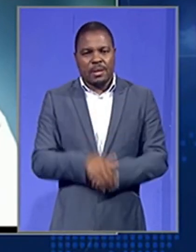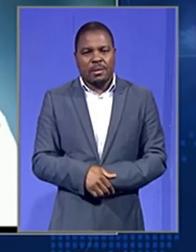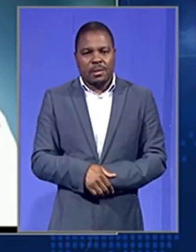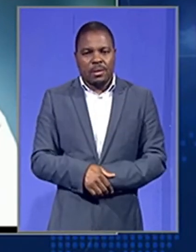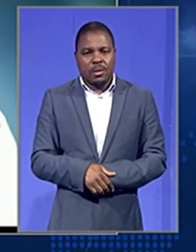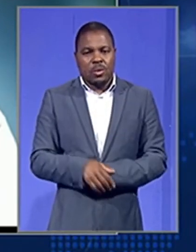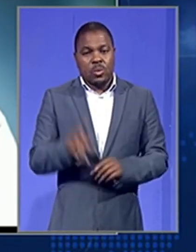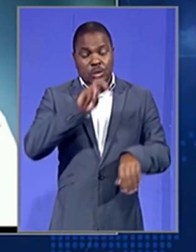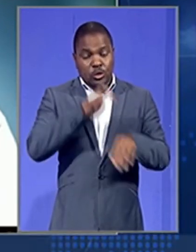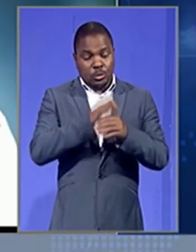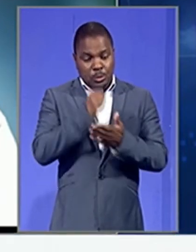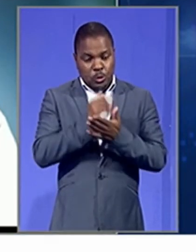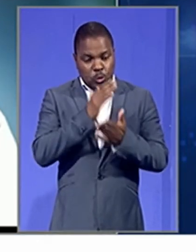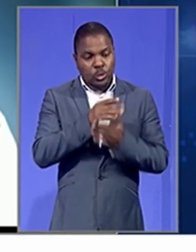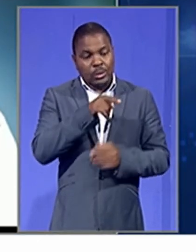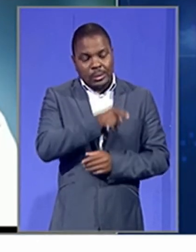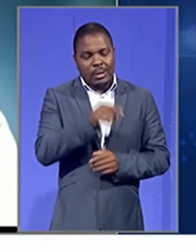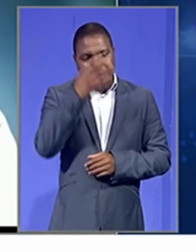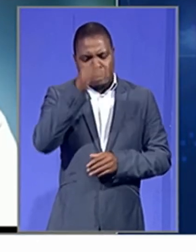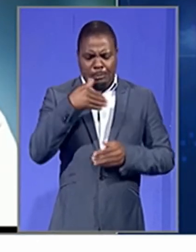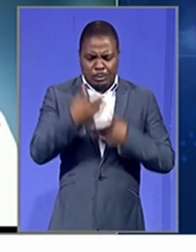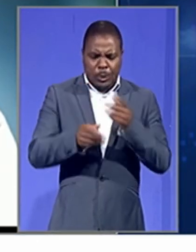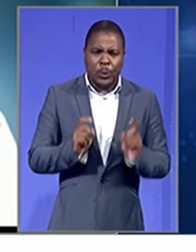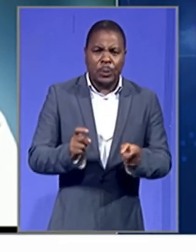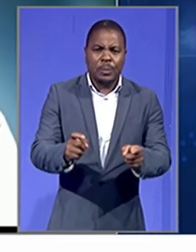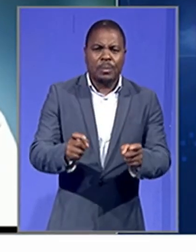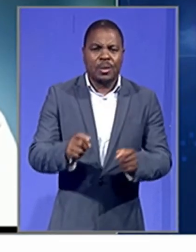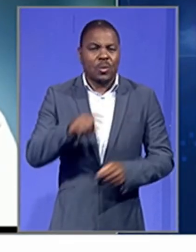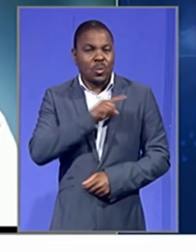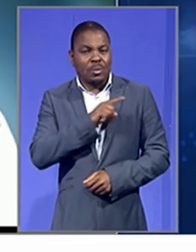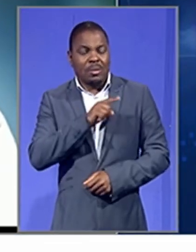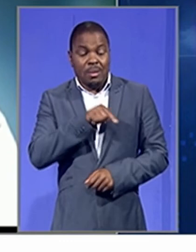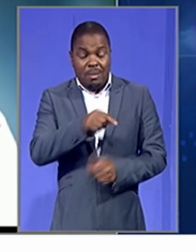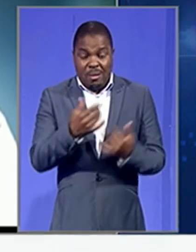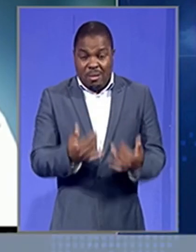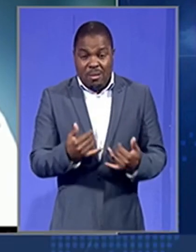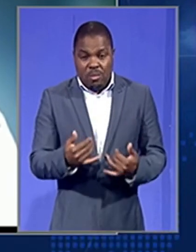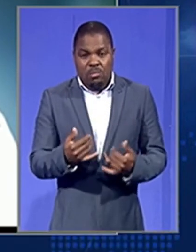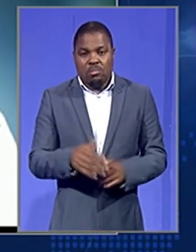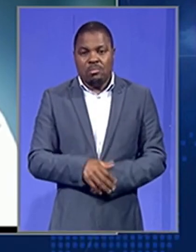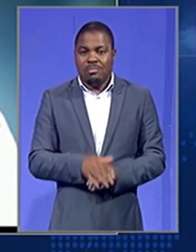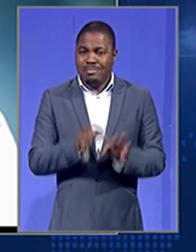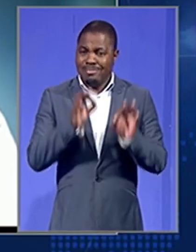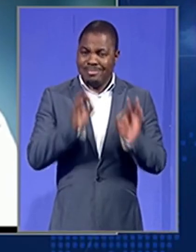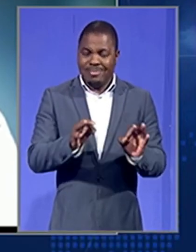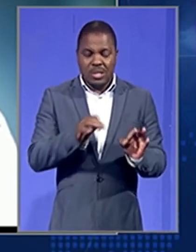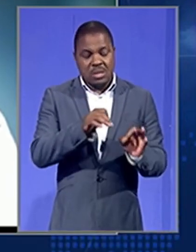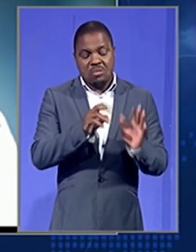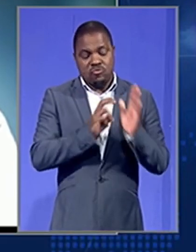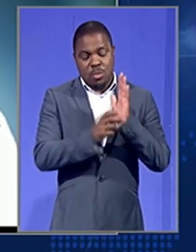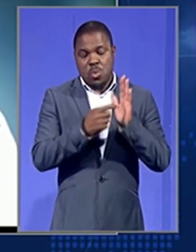that government acts with a greater sense of urgency, because this is really a moment. The President accepts it. It's a damning